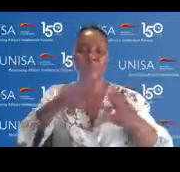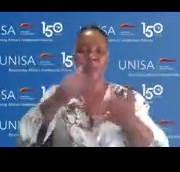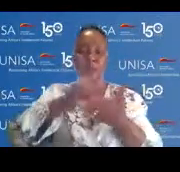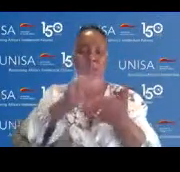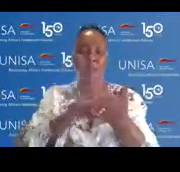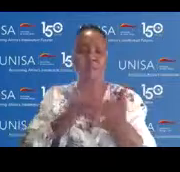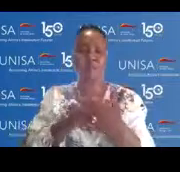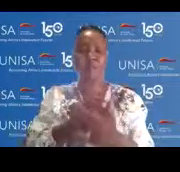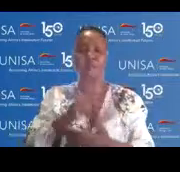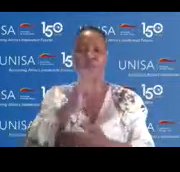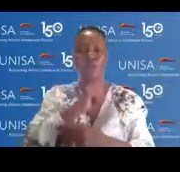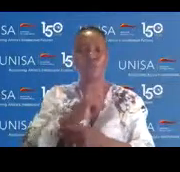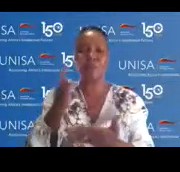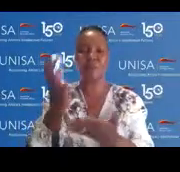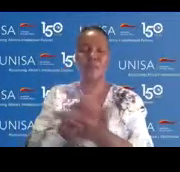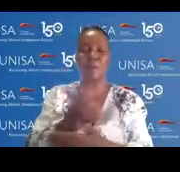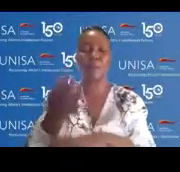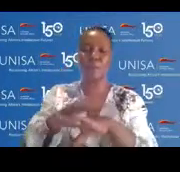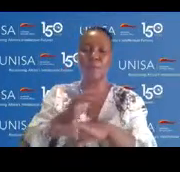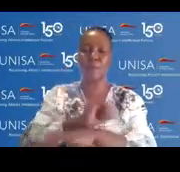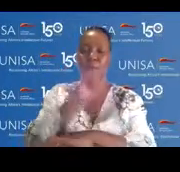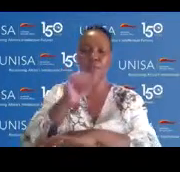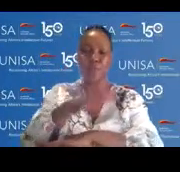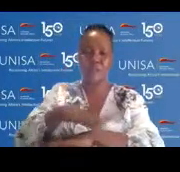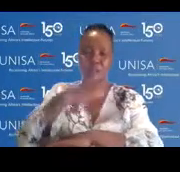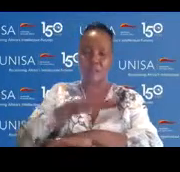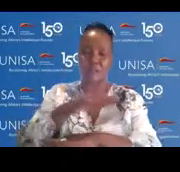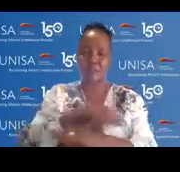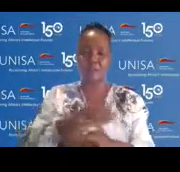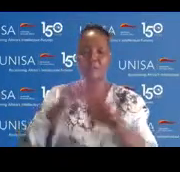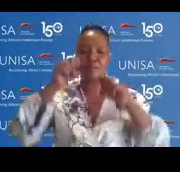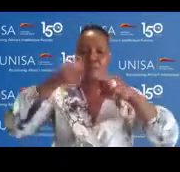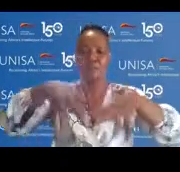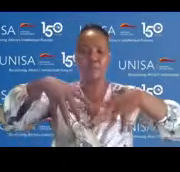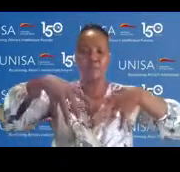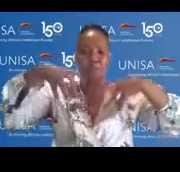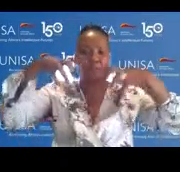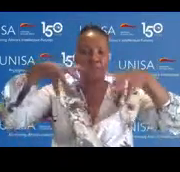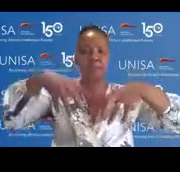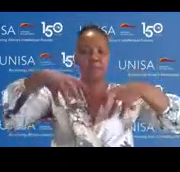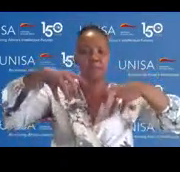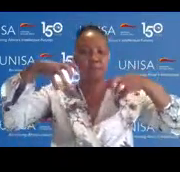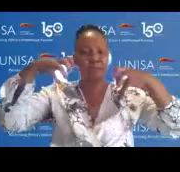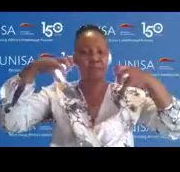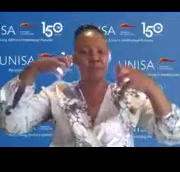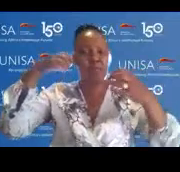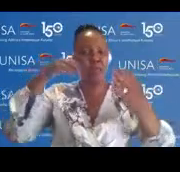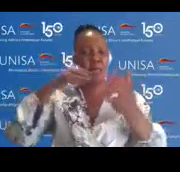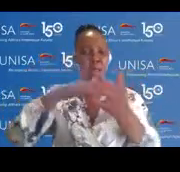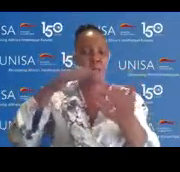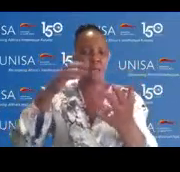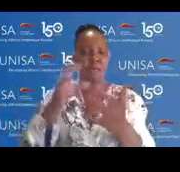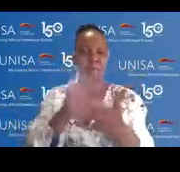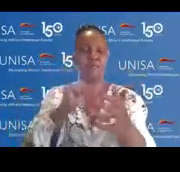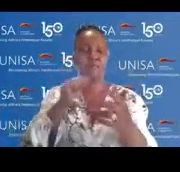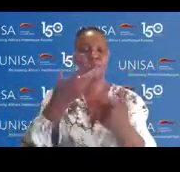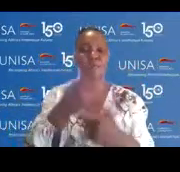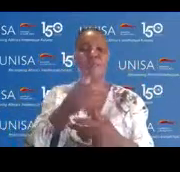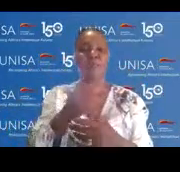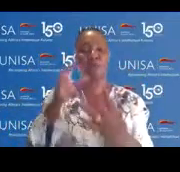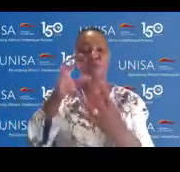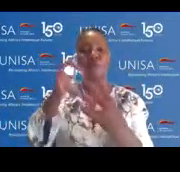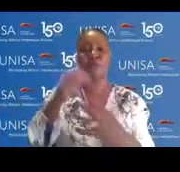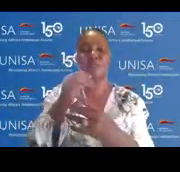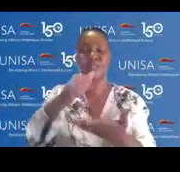a different way of doing it, just scroll down until you find the option that says apps, and